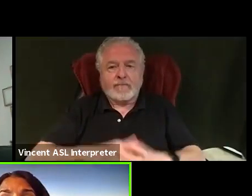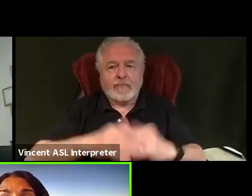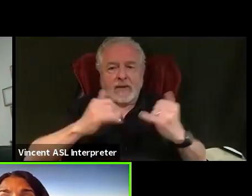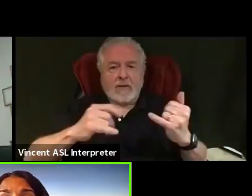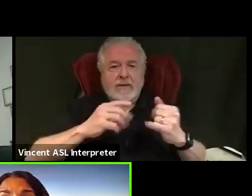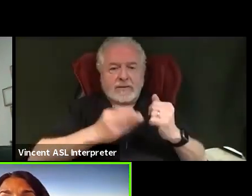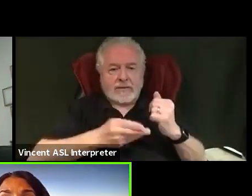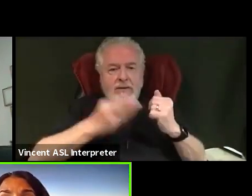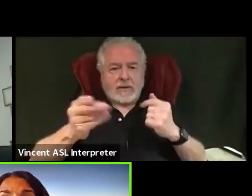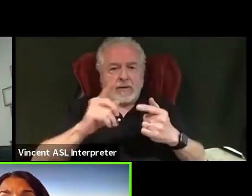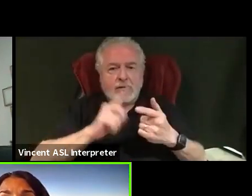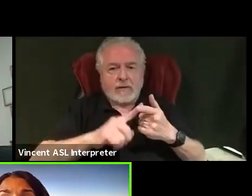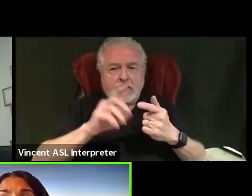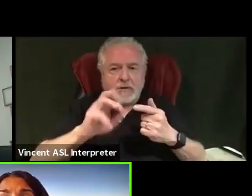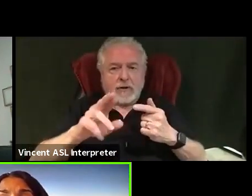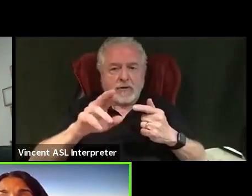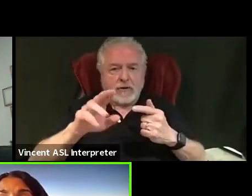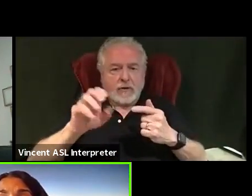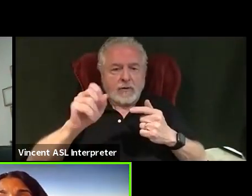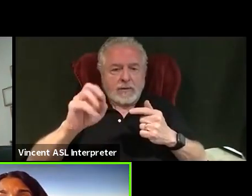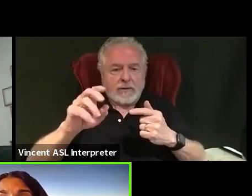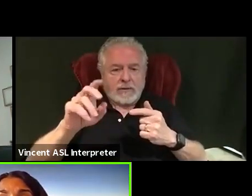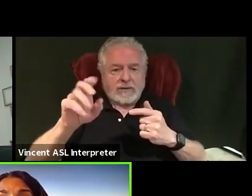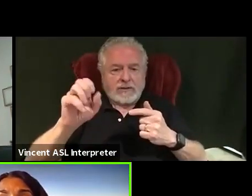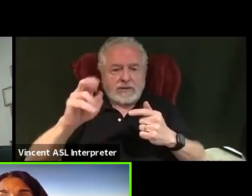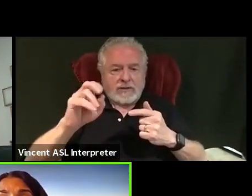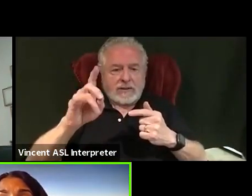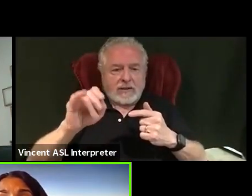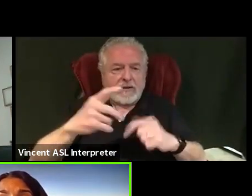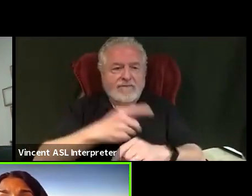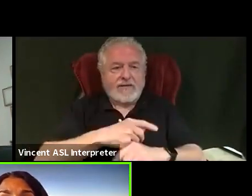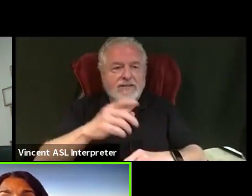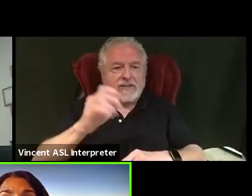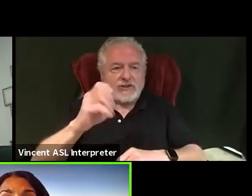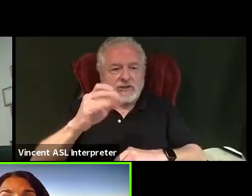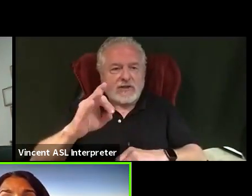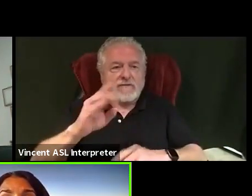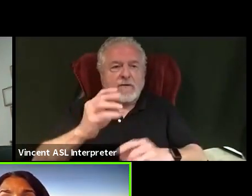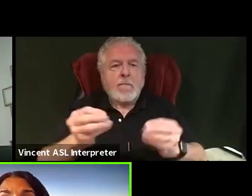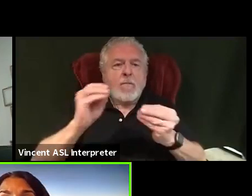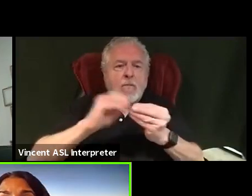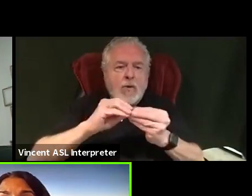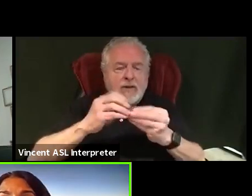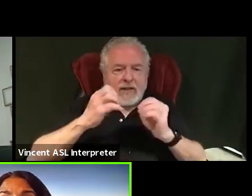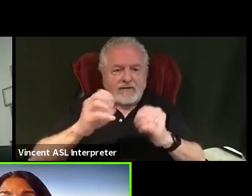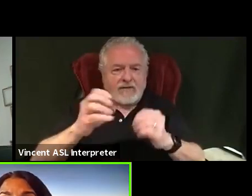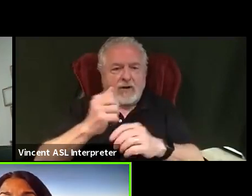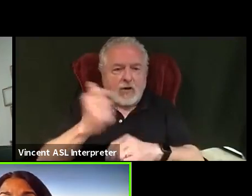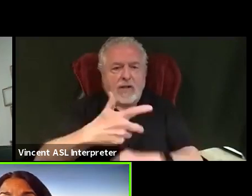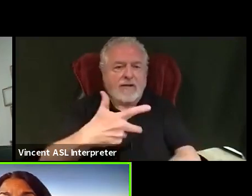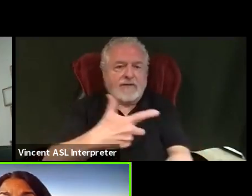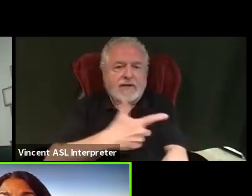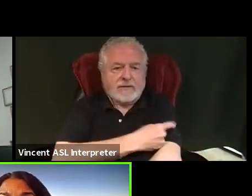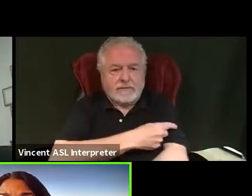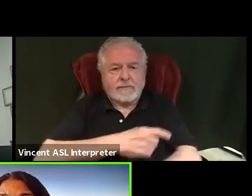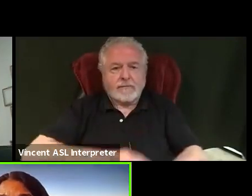I'd like to hand it over to Dr. Urmila Shende, our vaccination chief, to talk more about the effort to get everyone